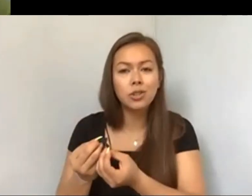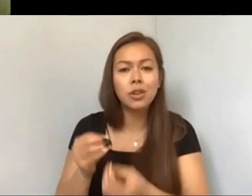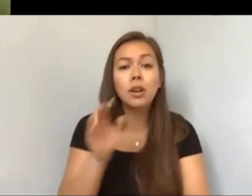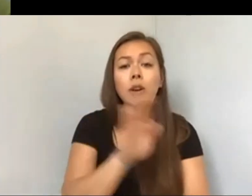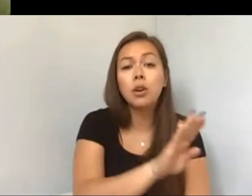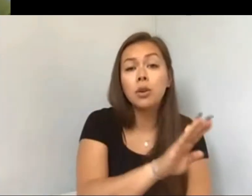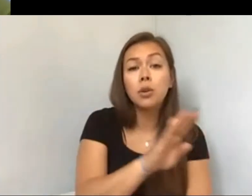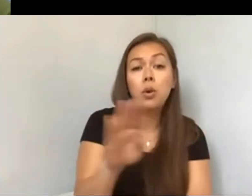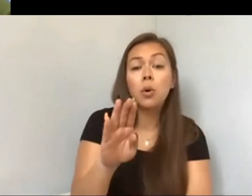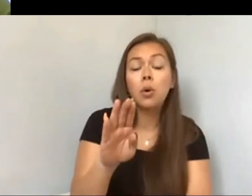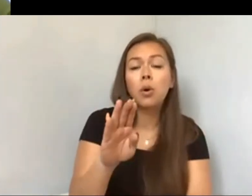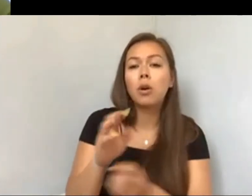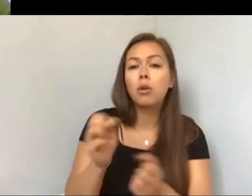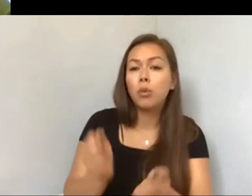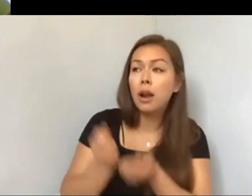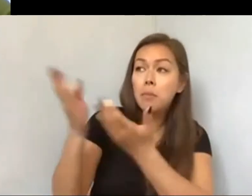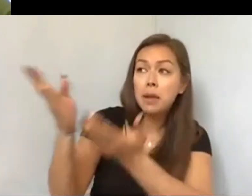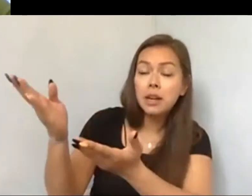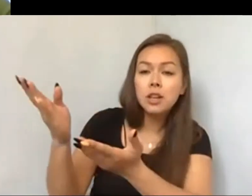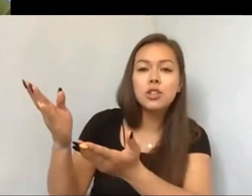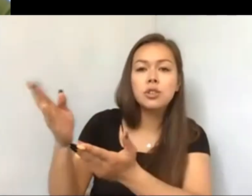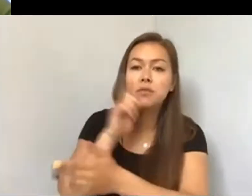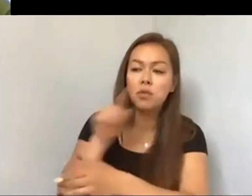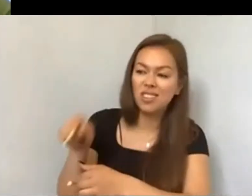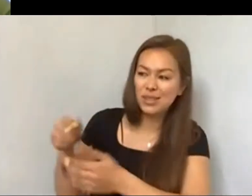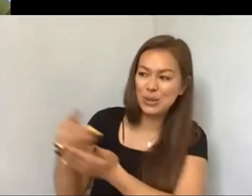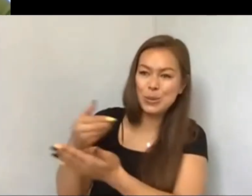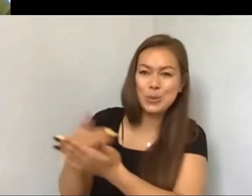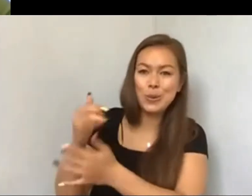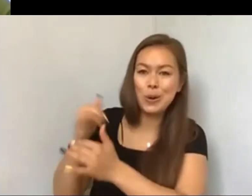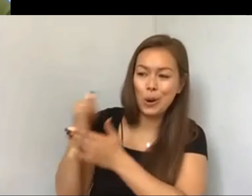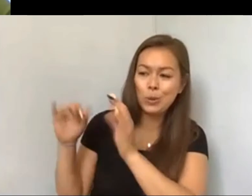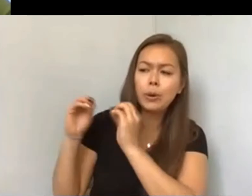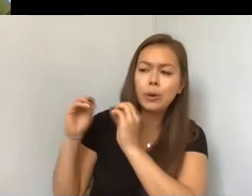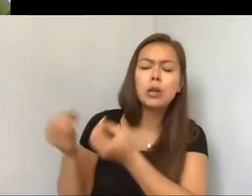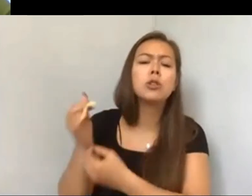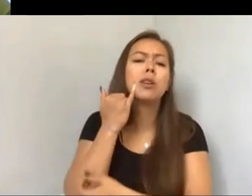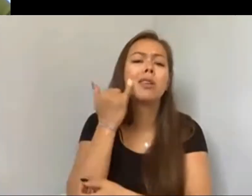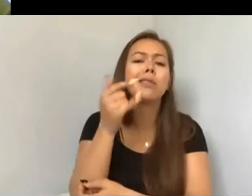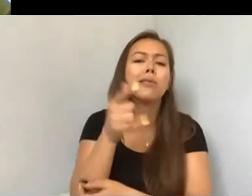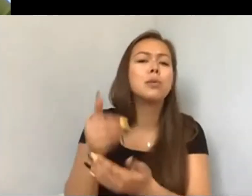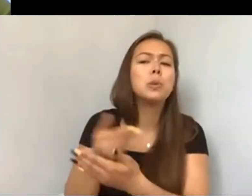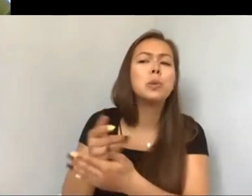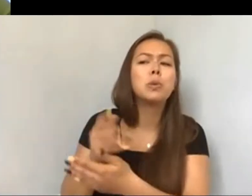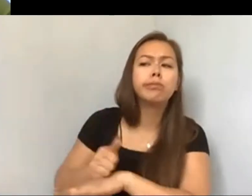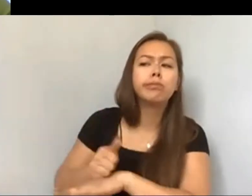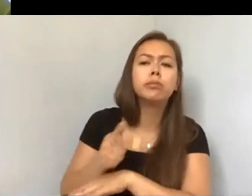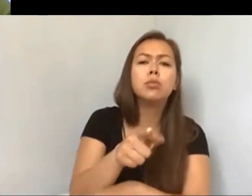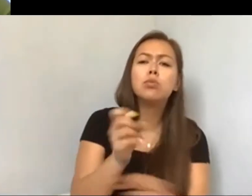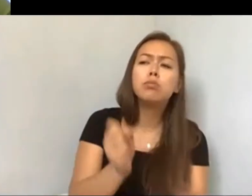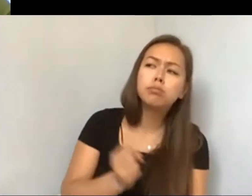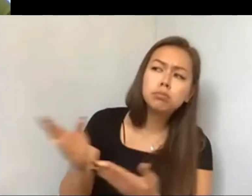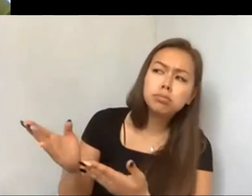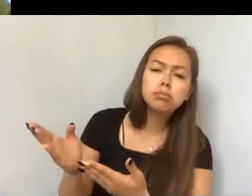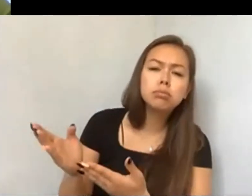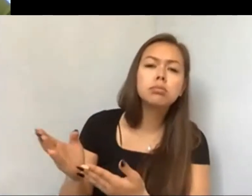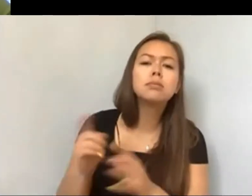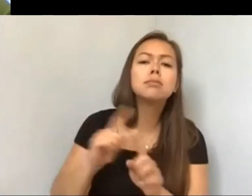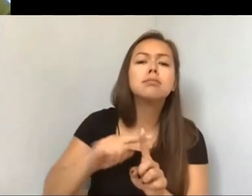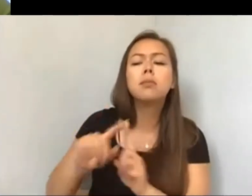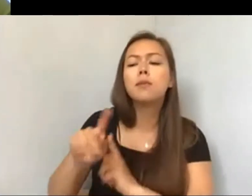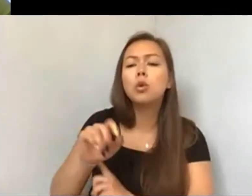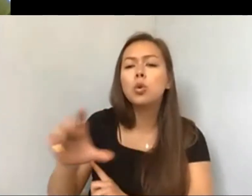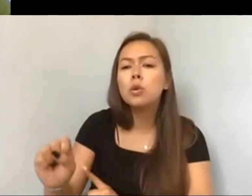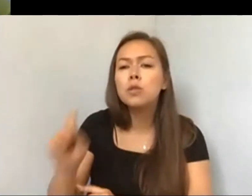the type of tools that they should look at as priority tools and the most important tools for a young new